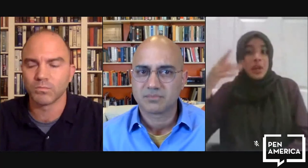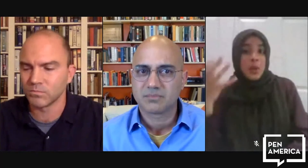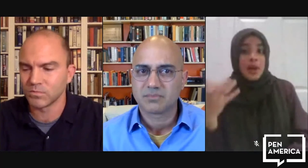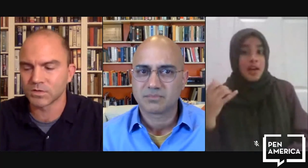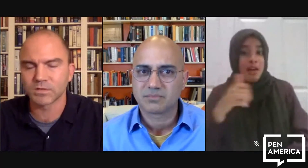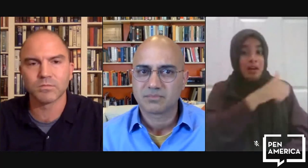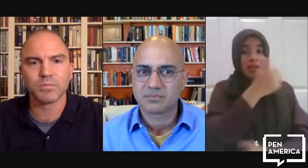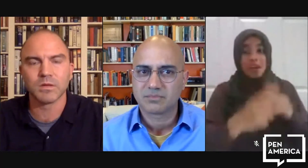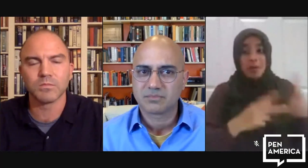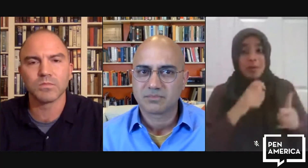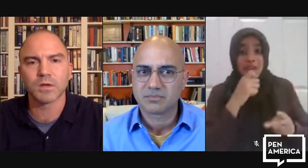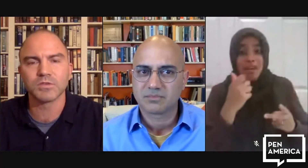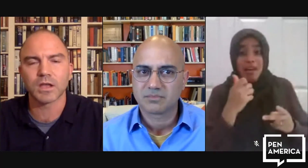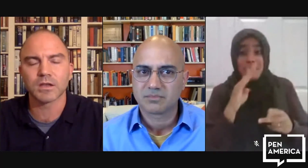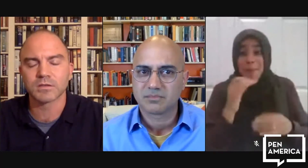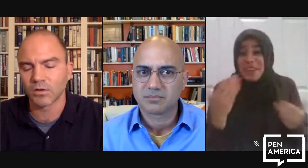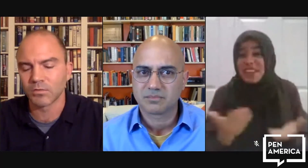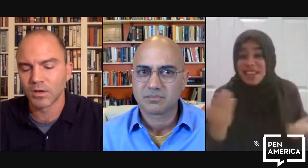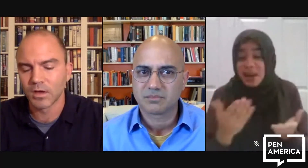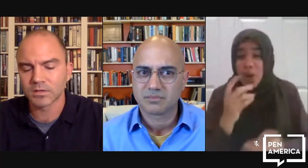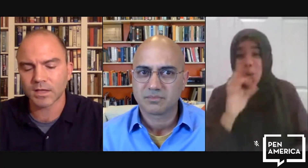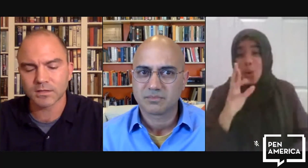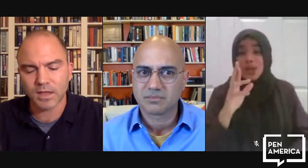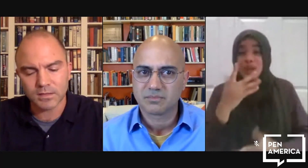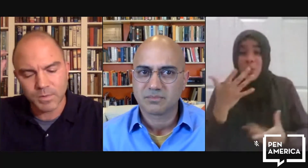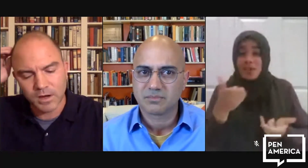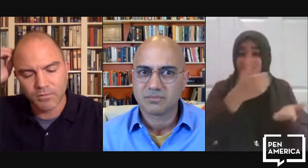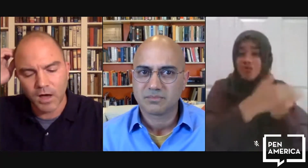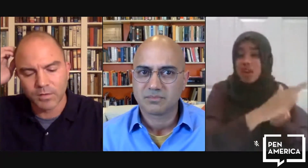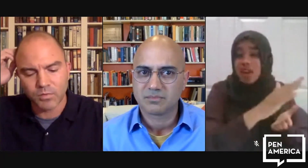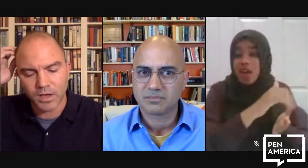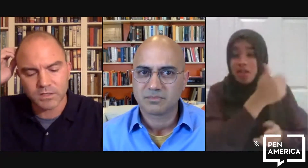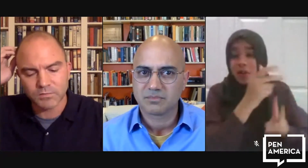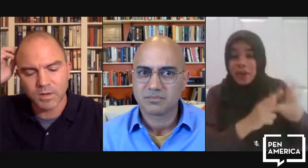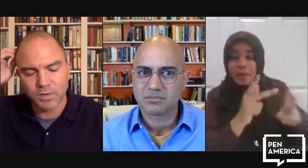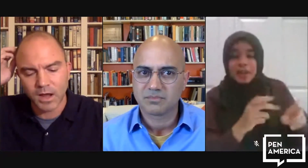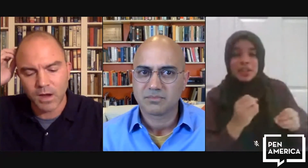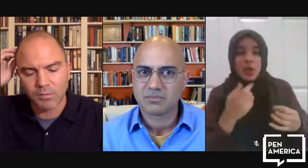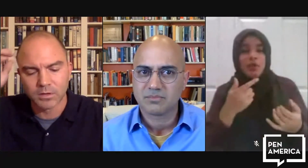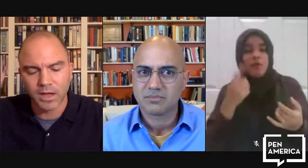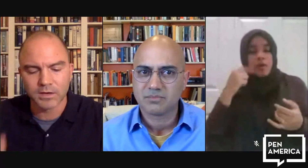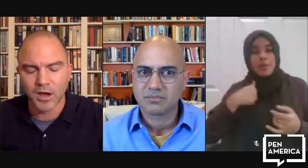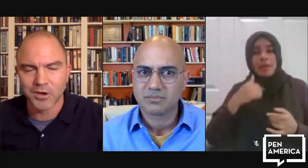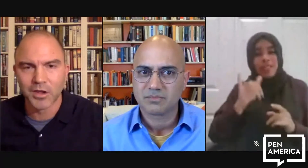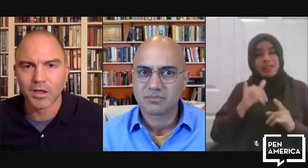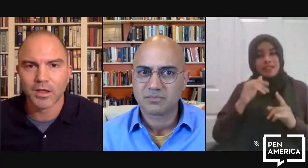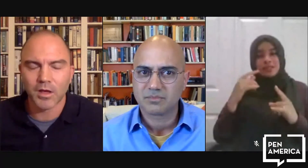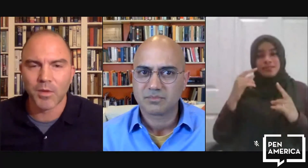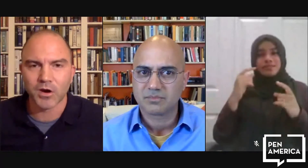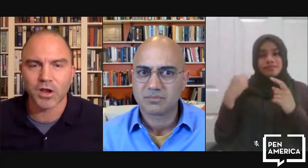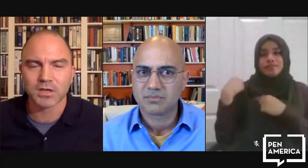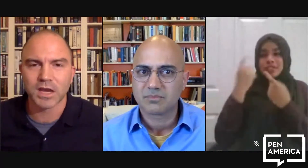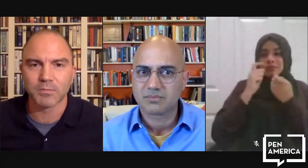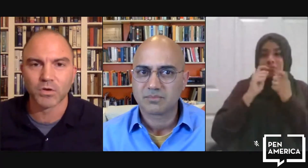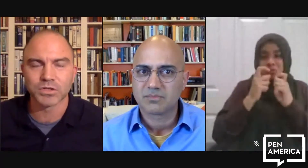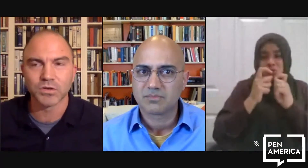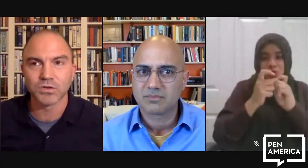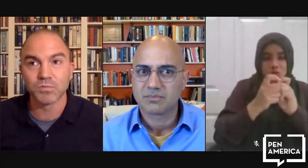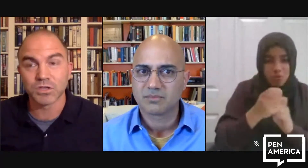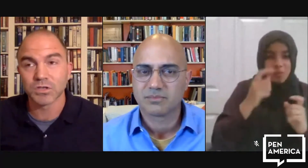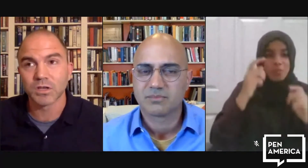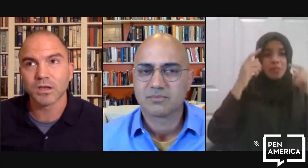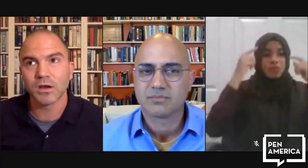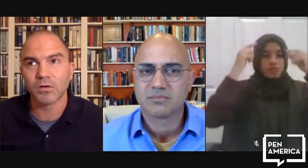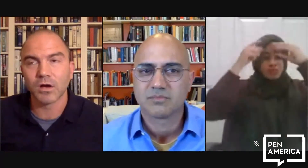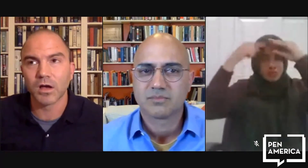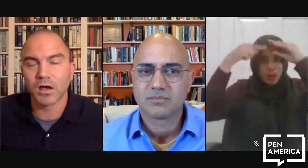or just be subjugated. So that's been an evolving process for me. But I would land on America containing multitudes,